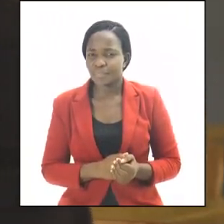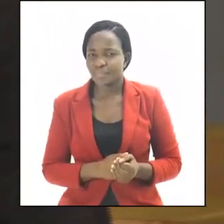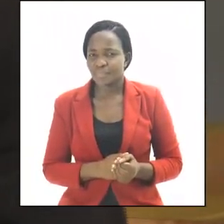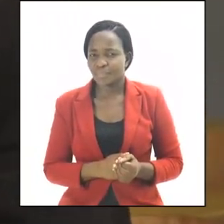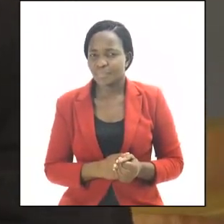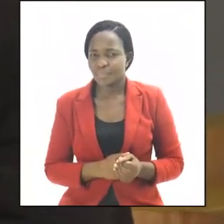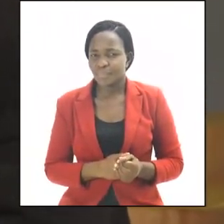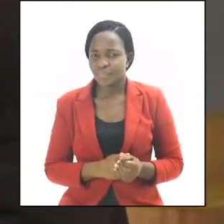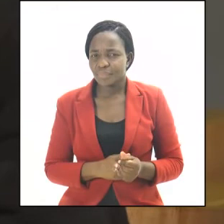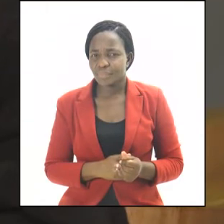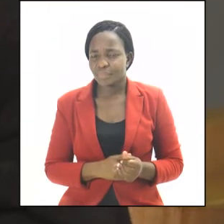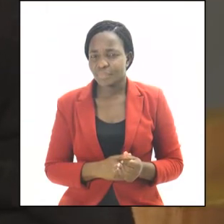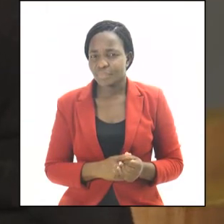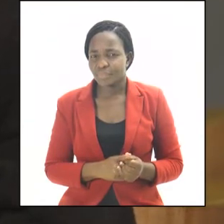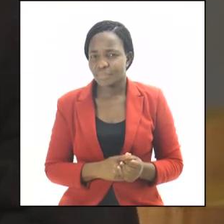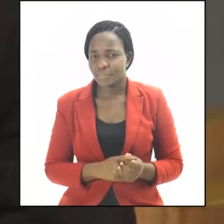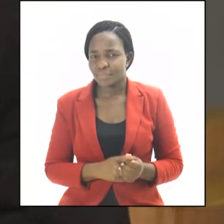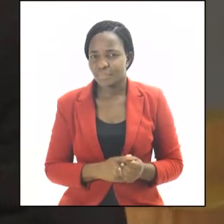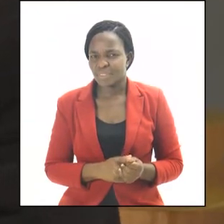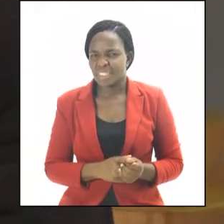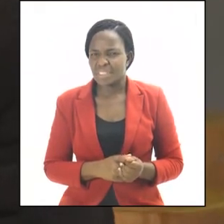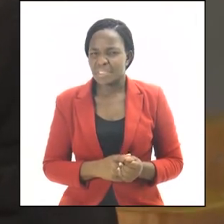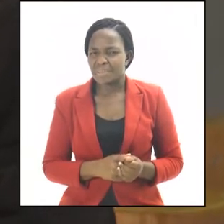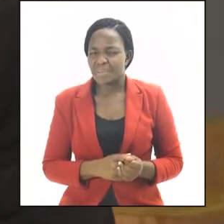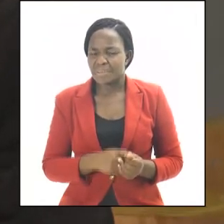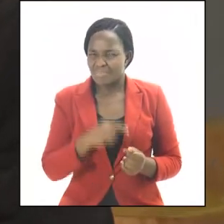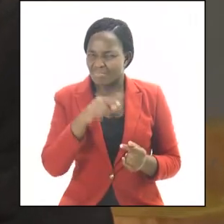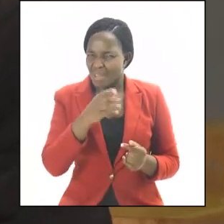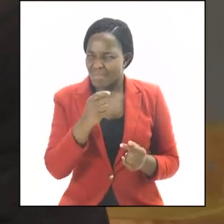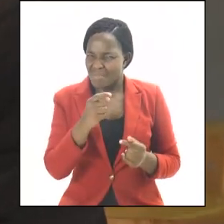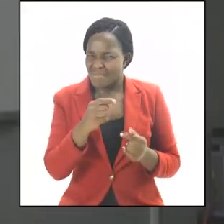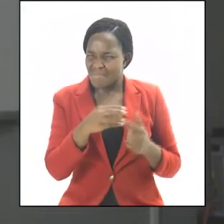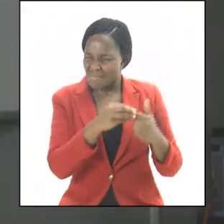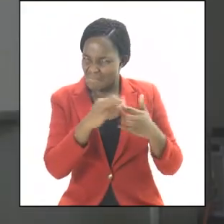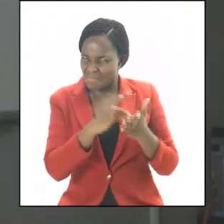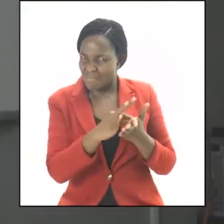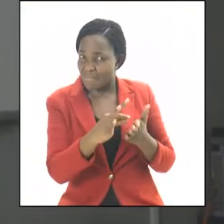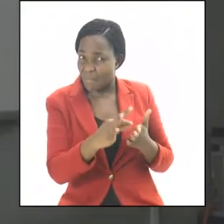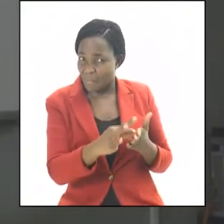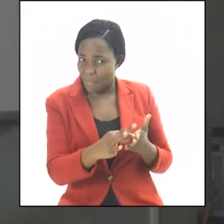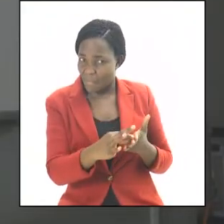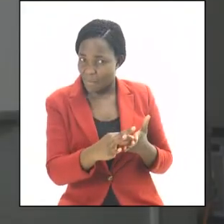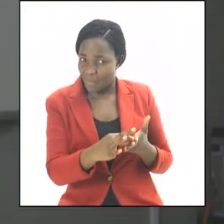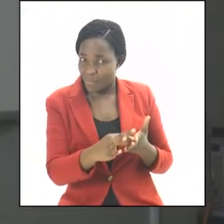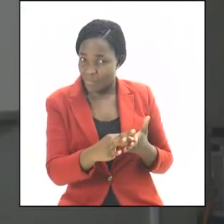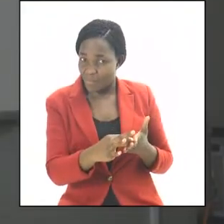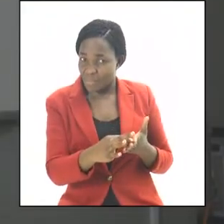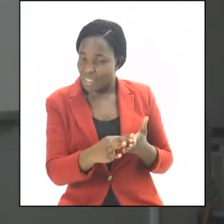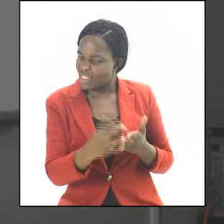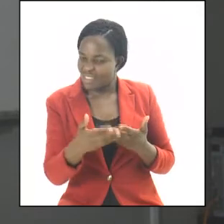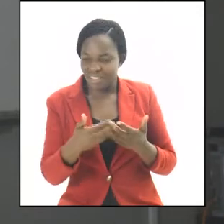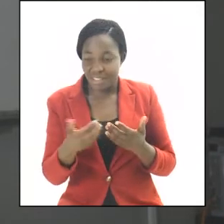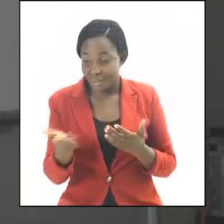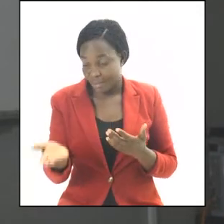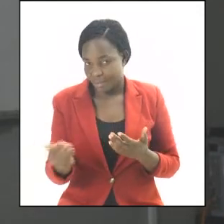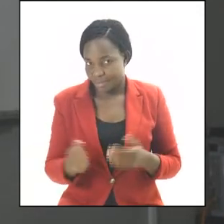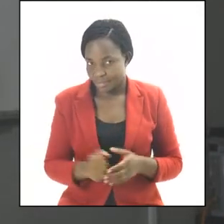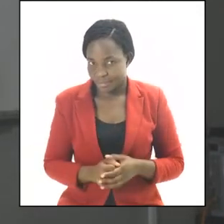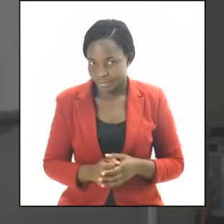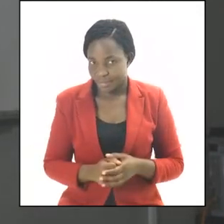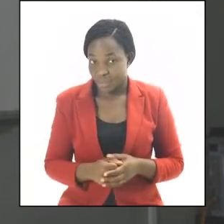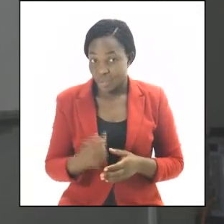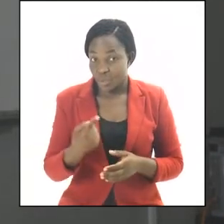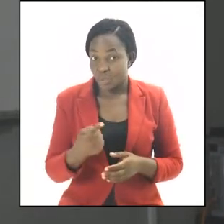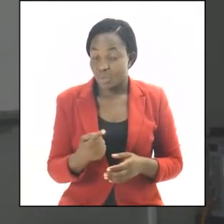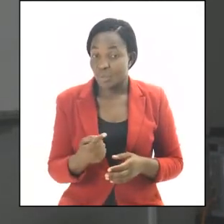ma'am, is there a specific formula for finding the perimeter of a trapezium? The solution is quite simple. We just have to